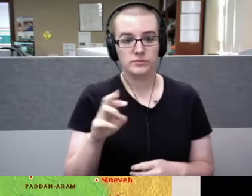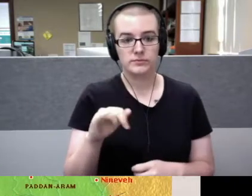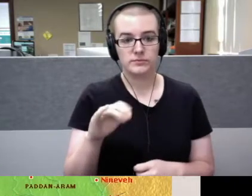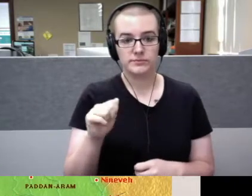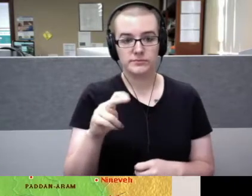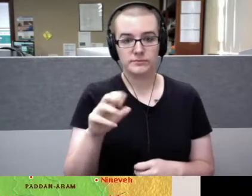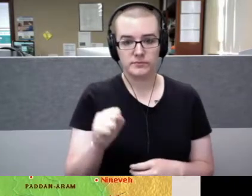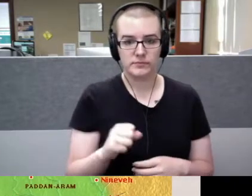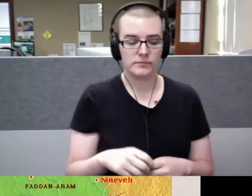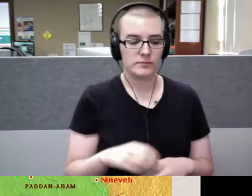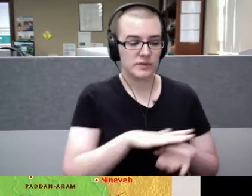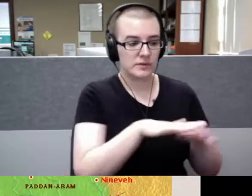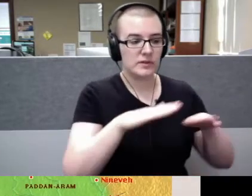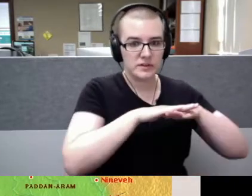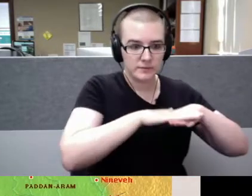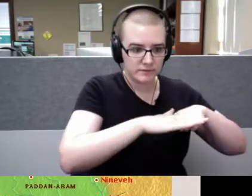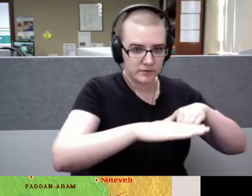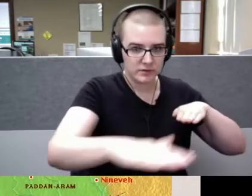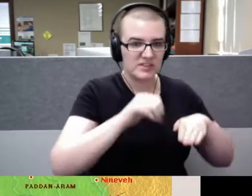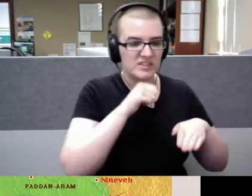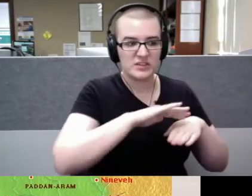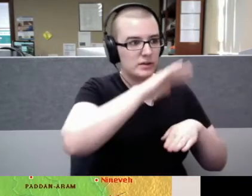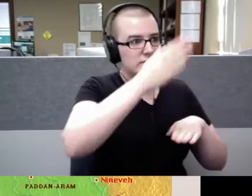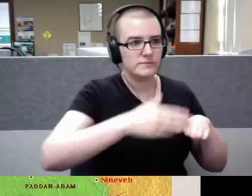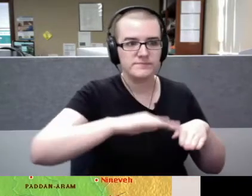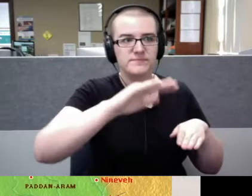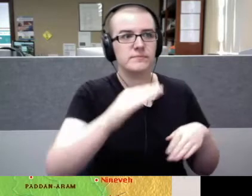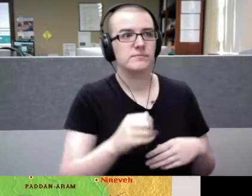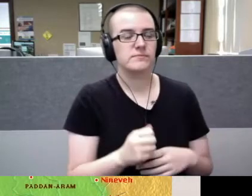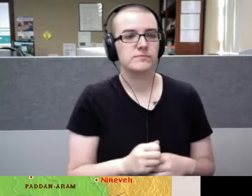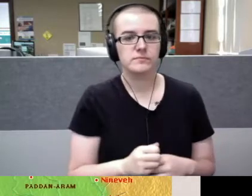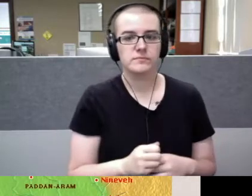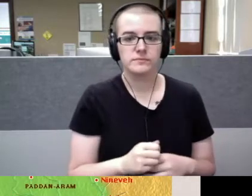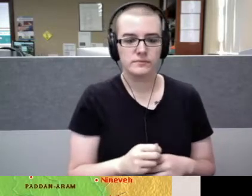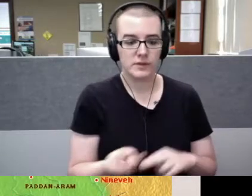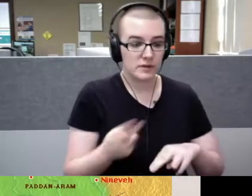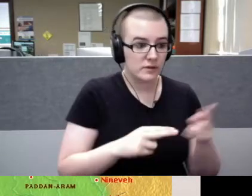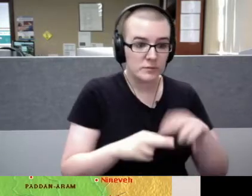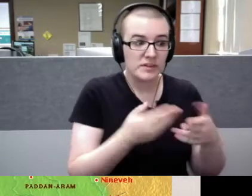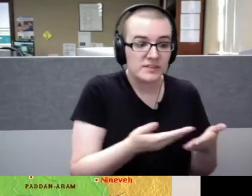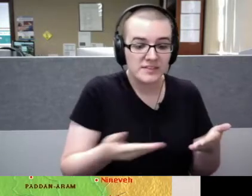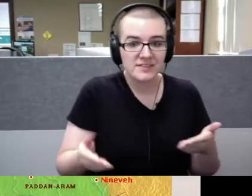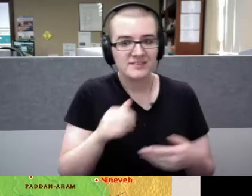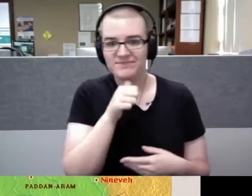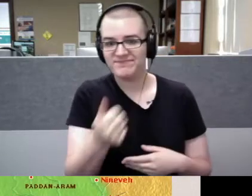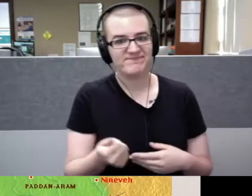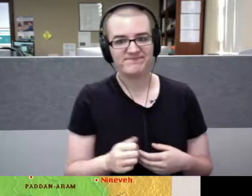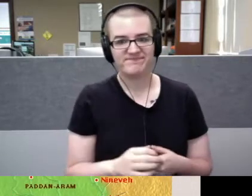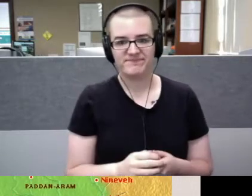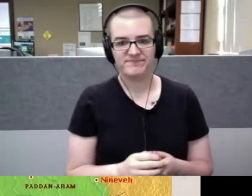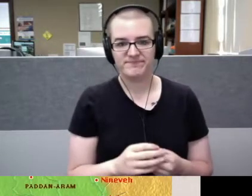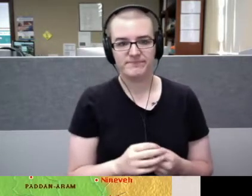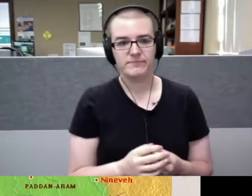flat. And it doesn't have natural resources in the way of building materials. And we're going to find out what the people of